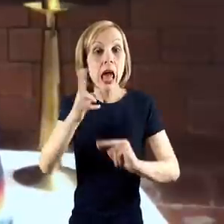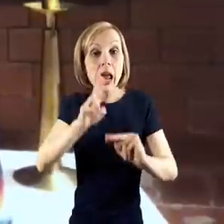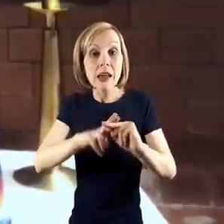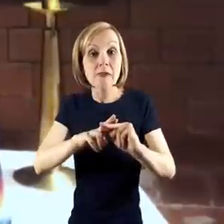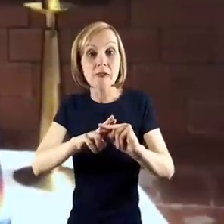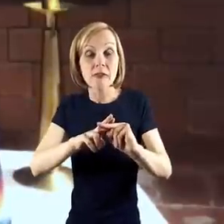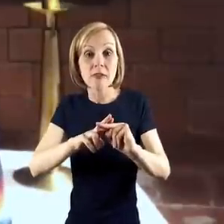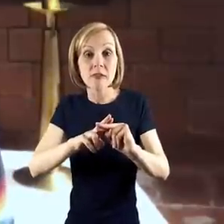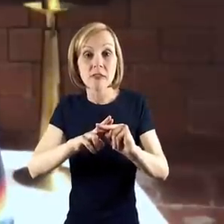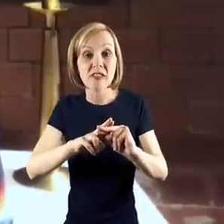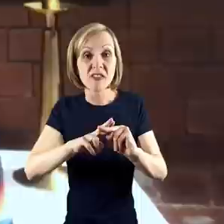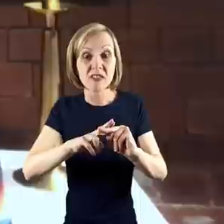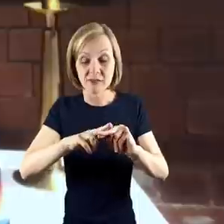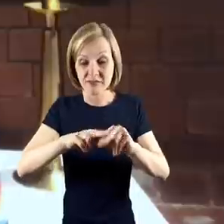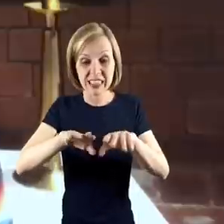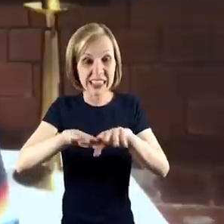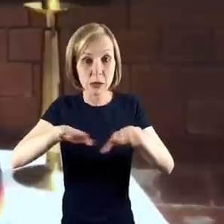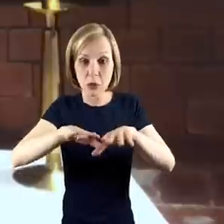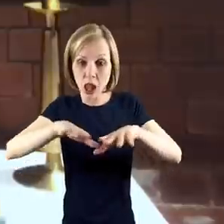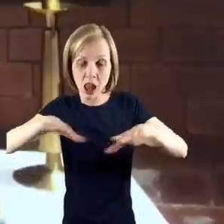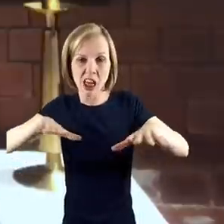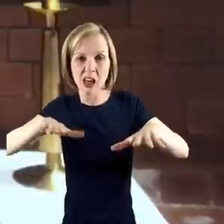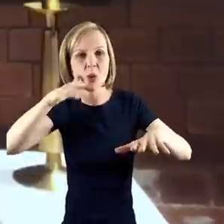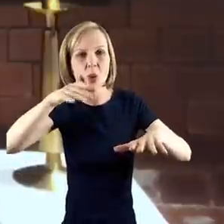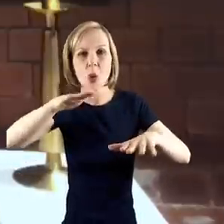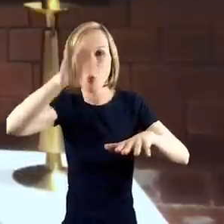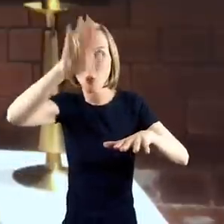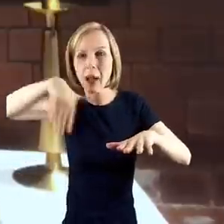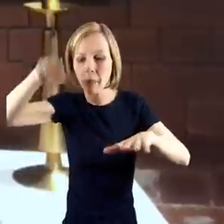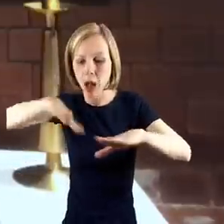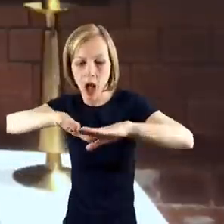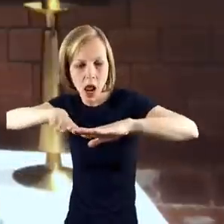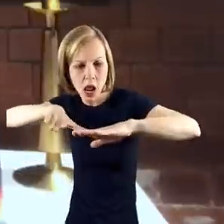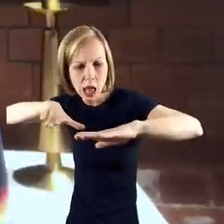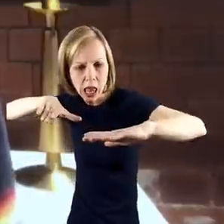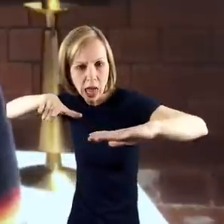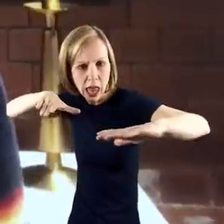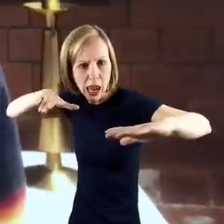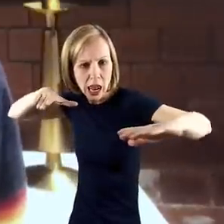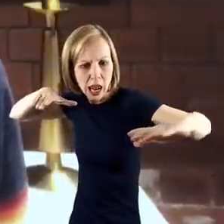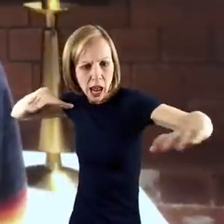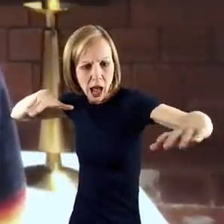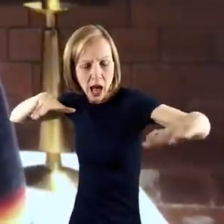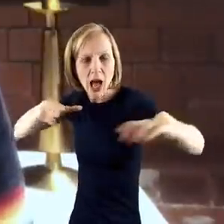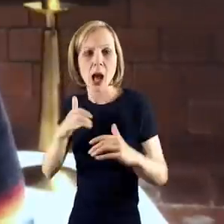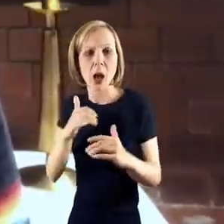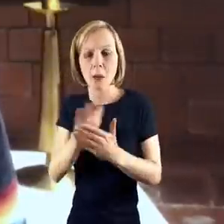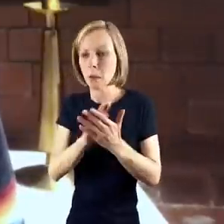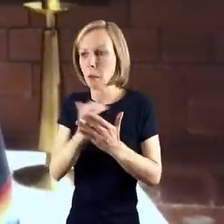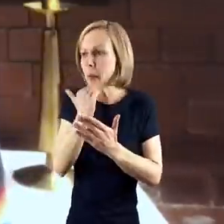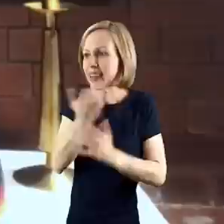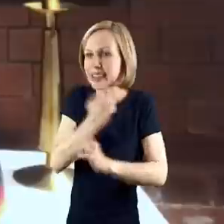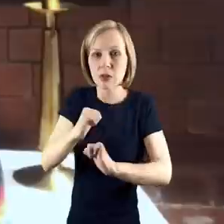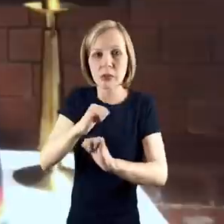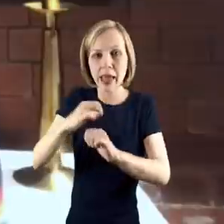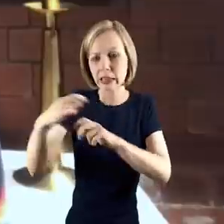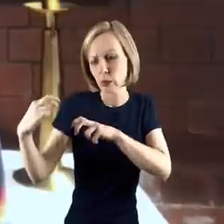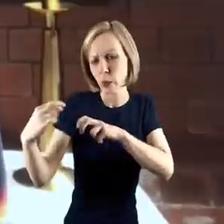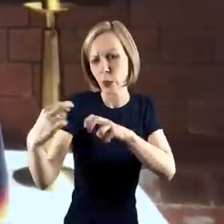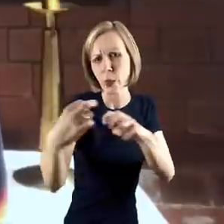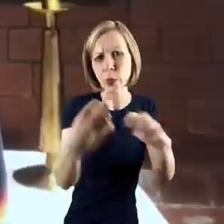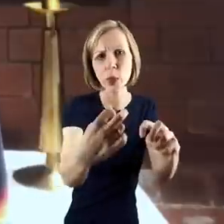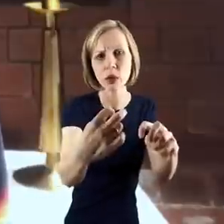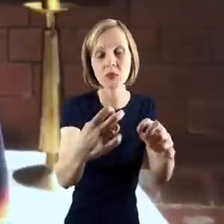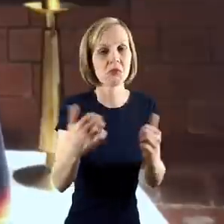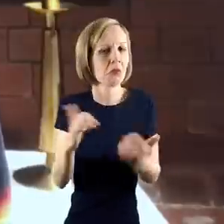the pasting table out to make more room, she was happy to do so. We would stretch out across her house, enjoying food